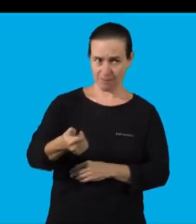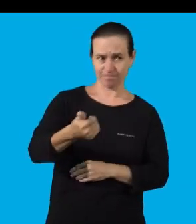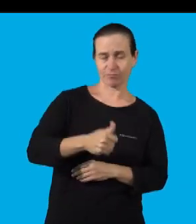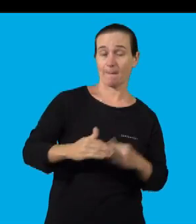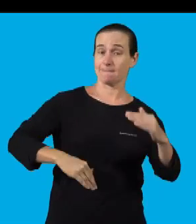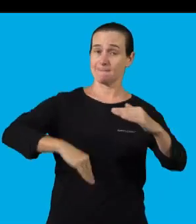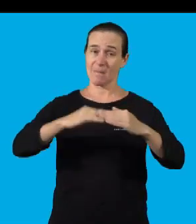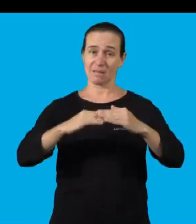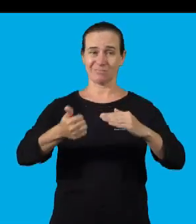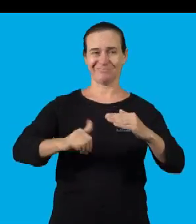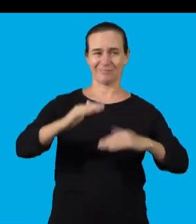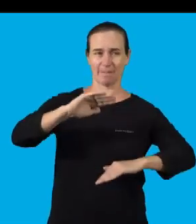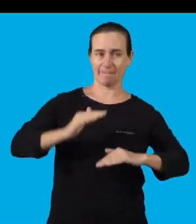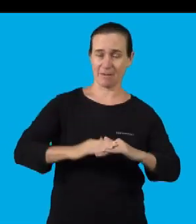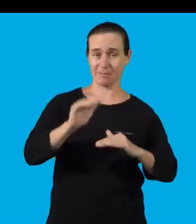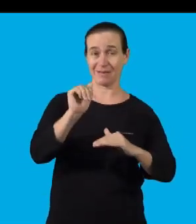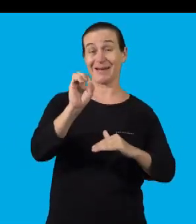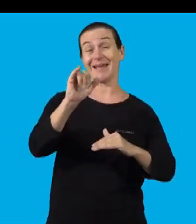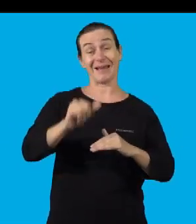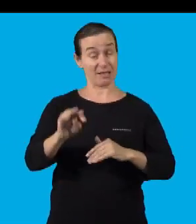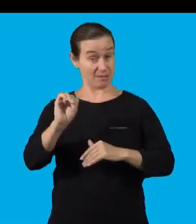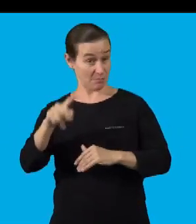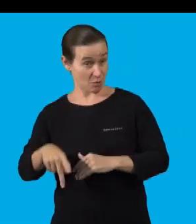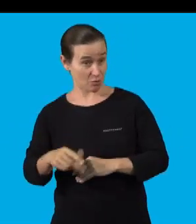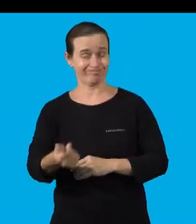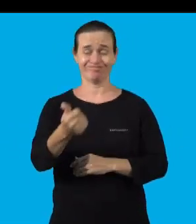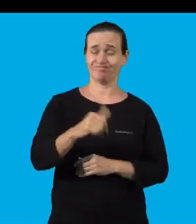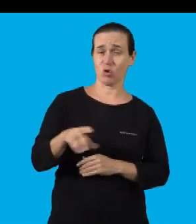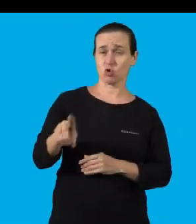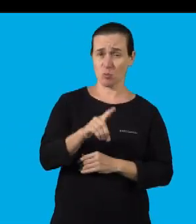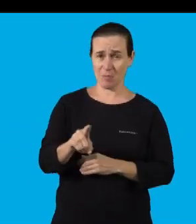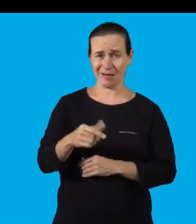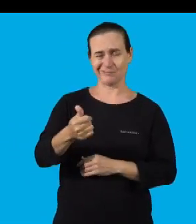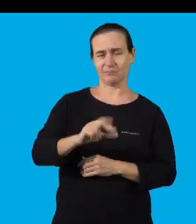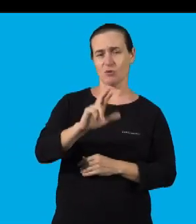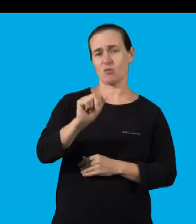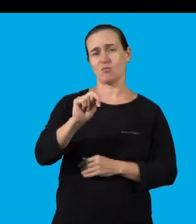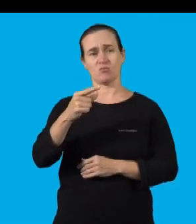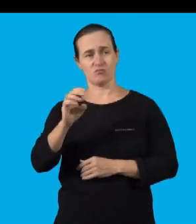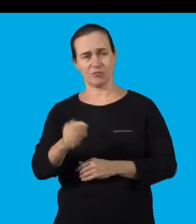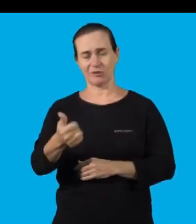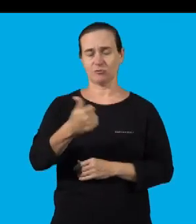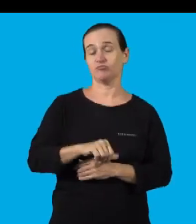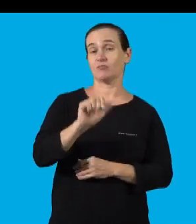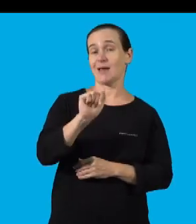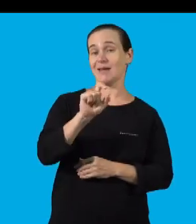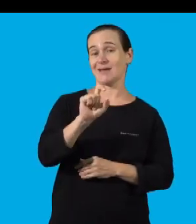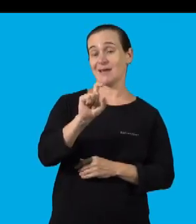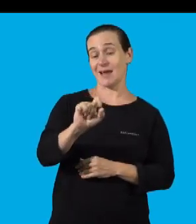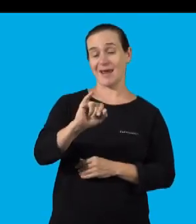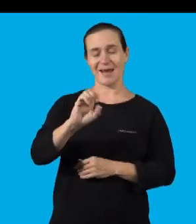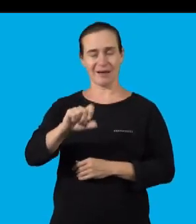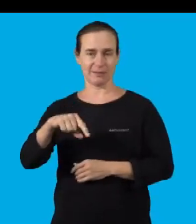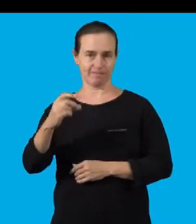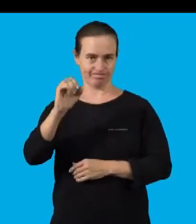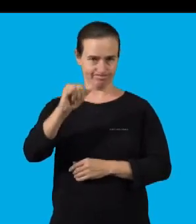turning point, maximum, minimum, asymptotes, domain, range, and excess